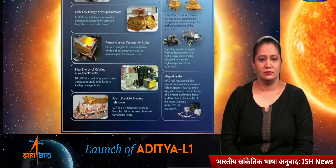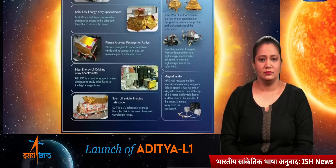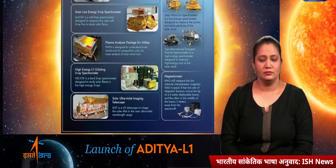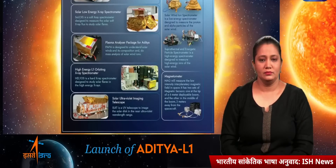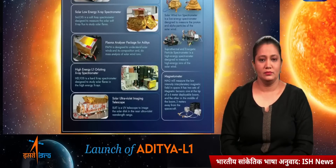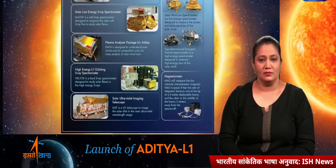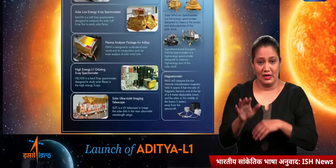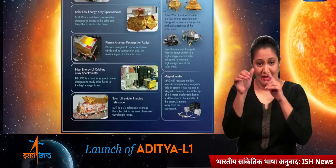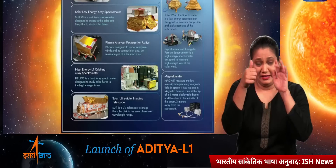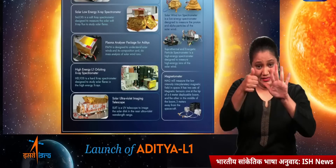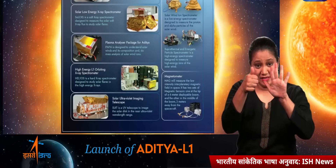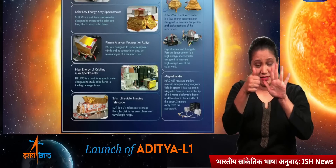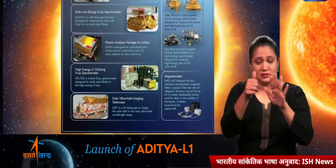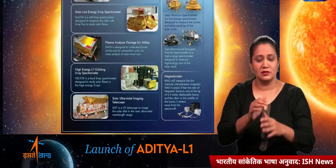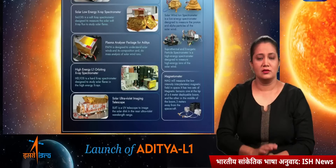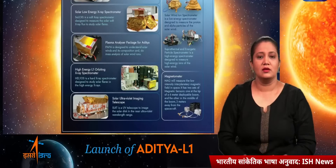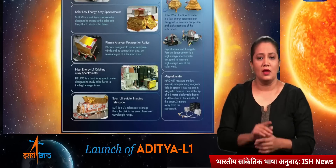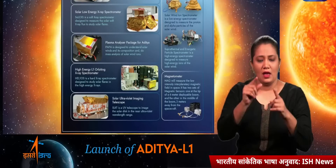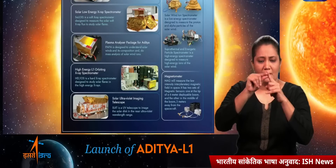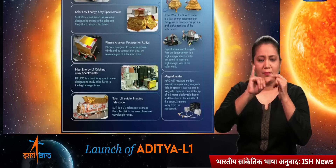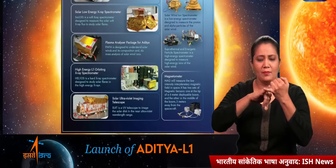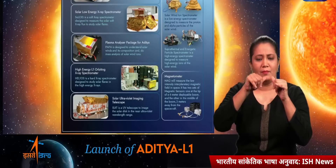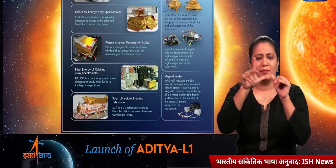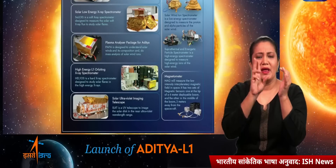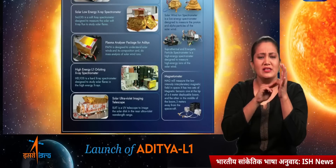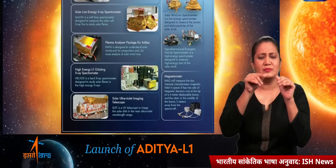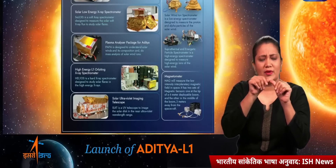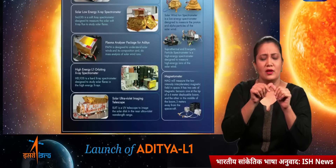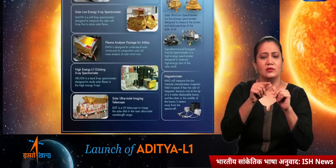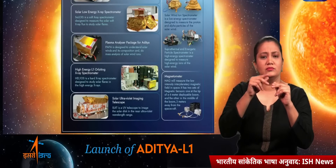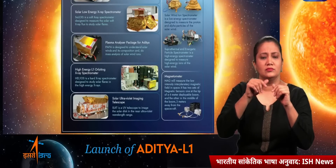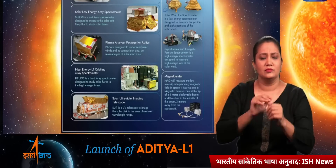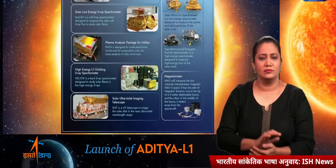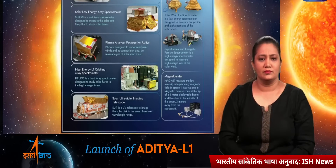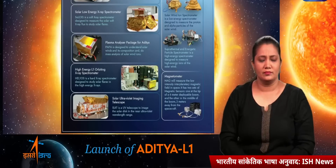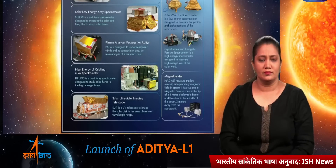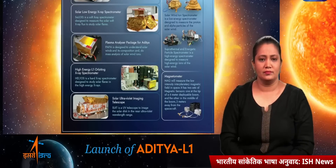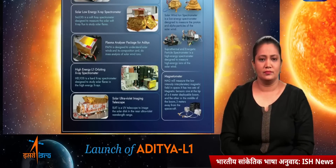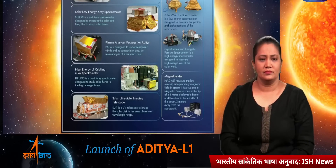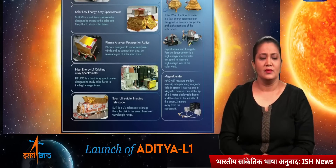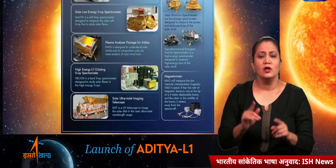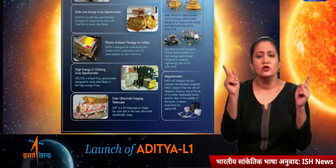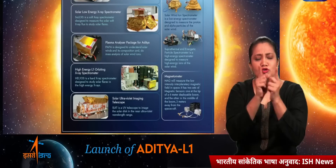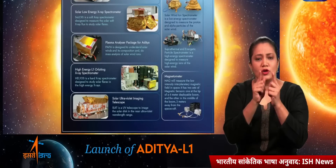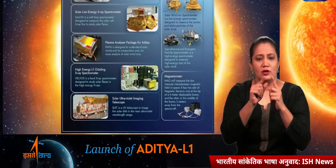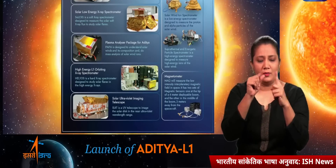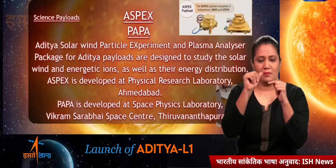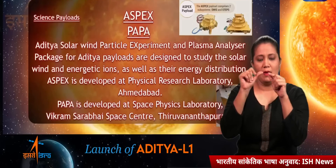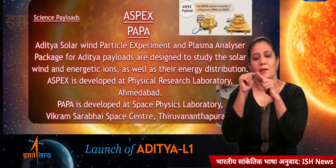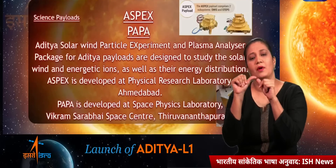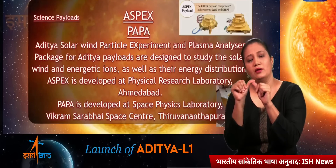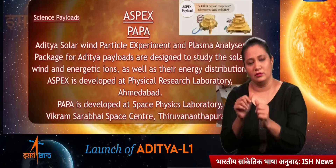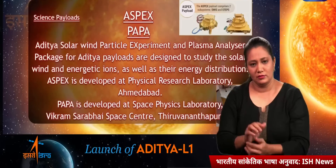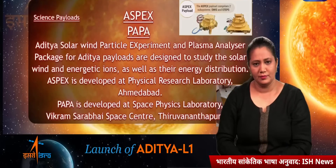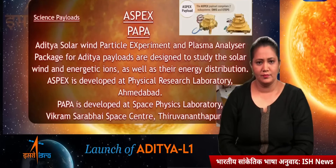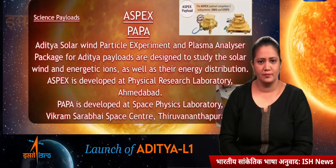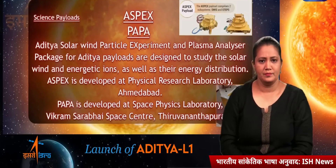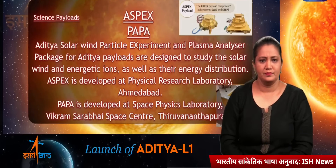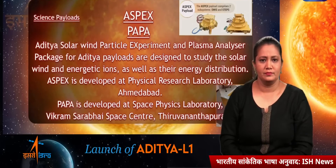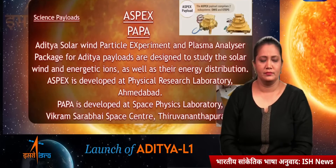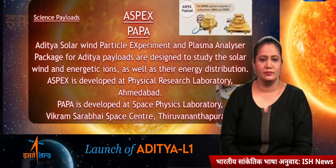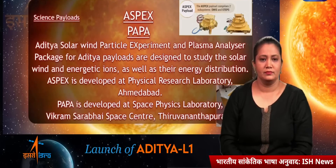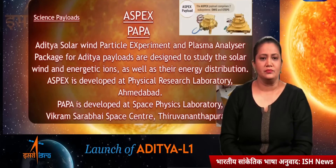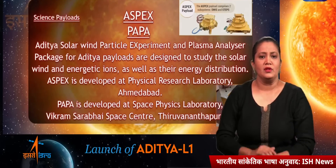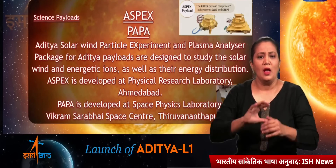The sixth payload is Plasma Analyzer Package for Aditya, in short PAPA. It